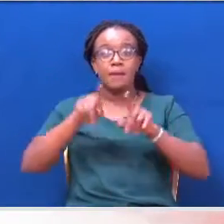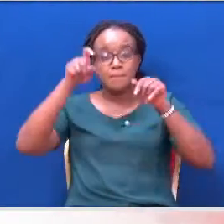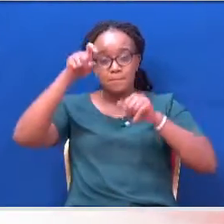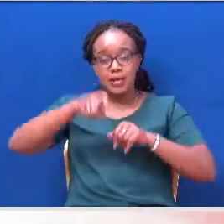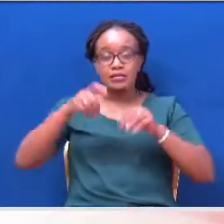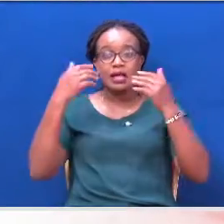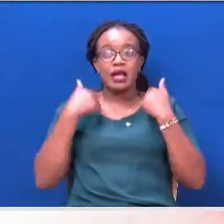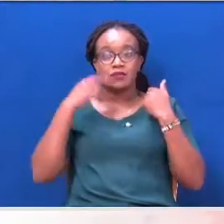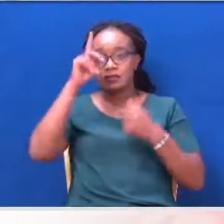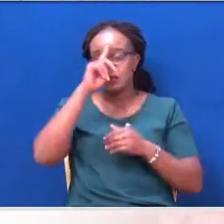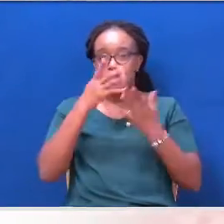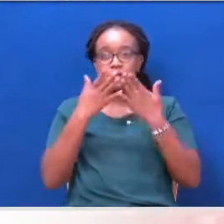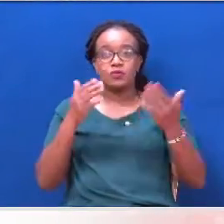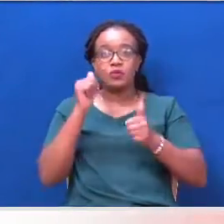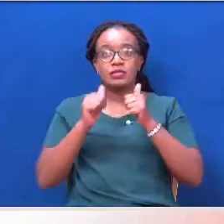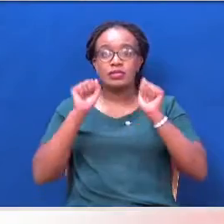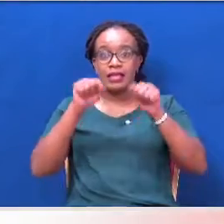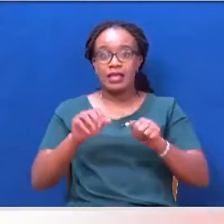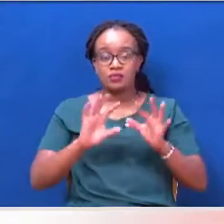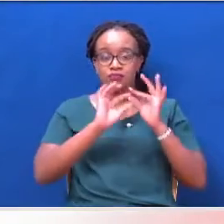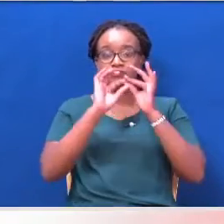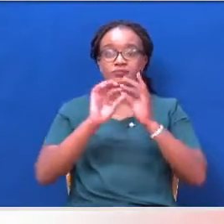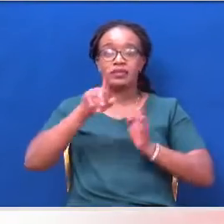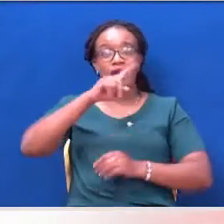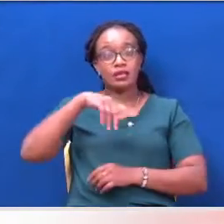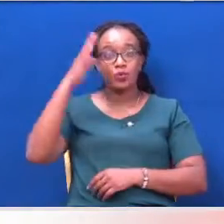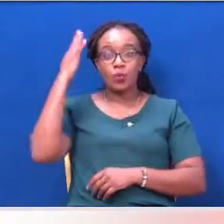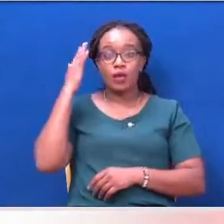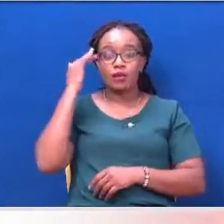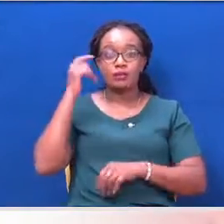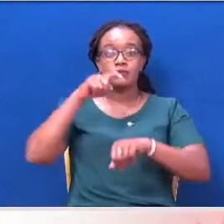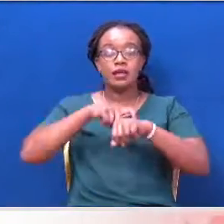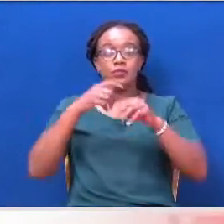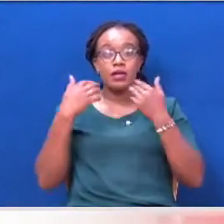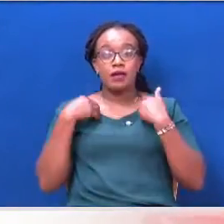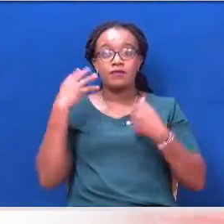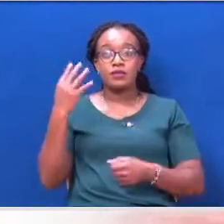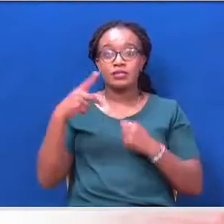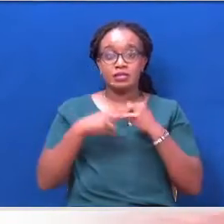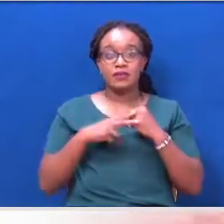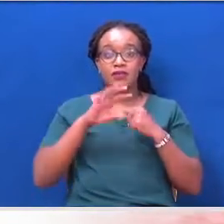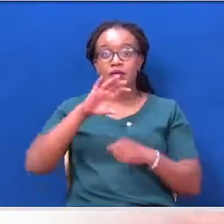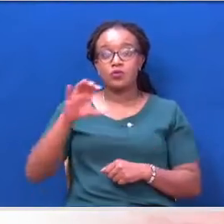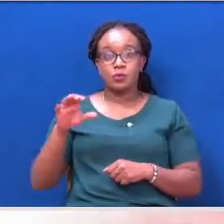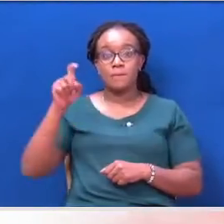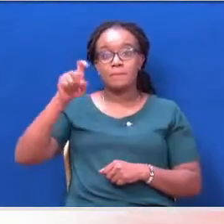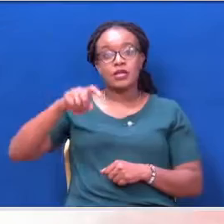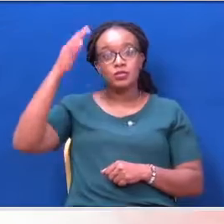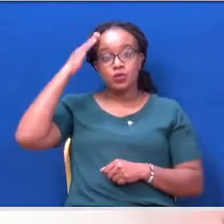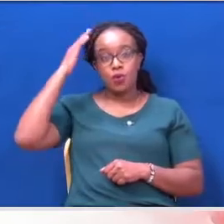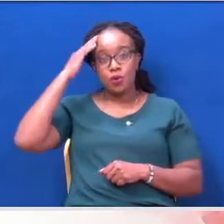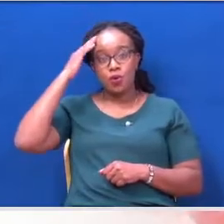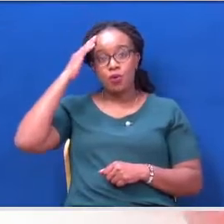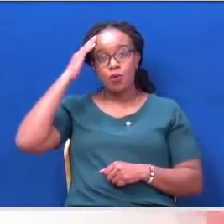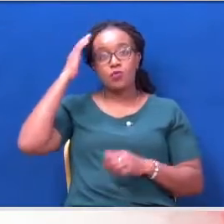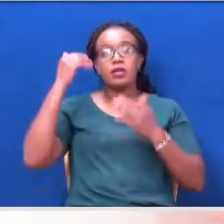those issues that can unite us so that as we have the 47 counties, we must know that